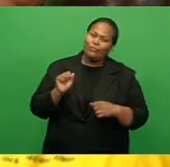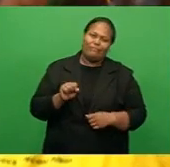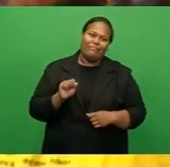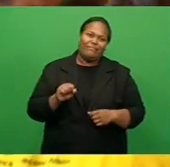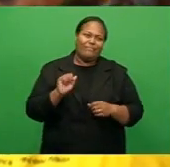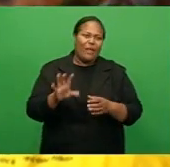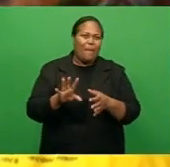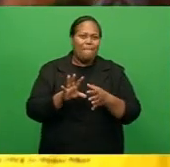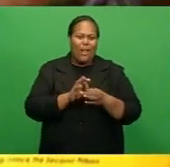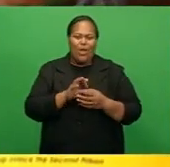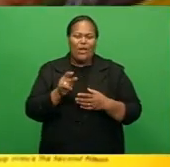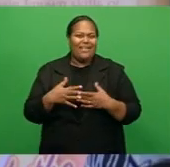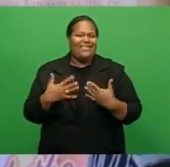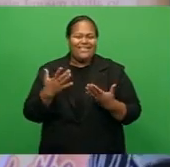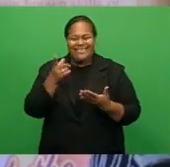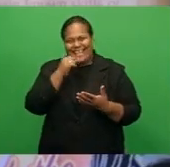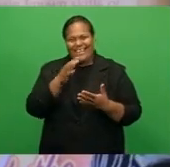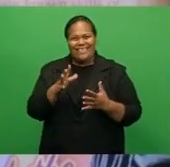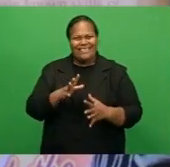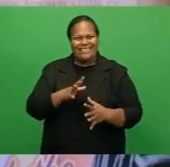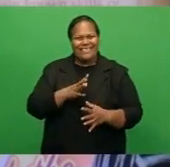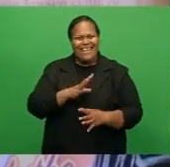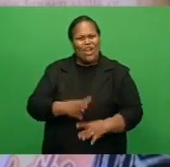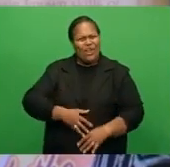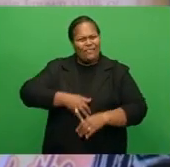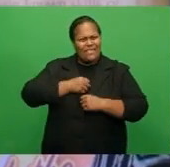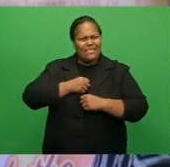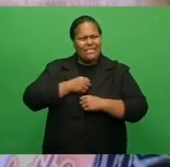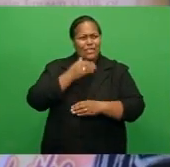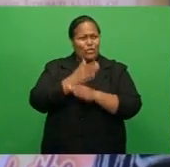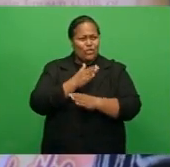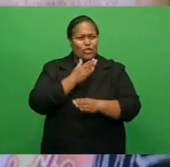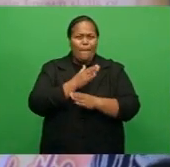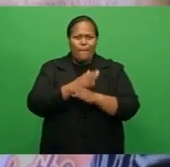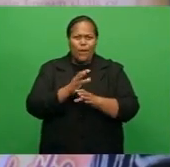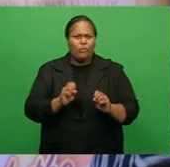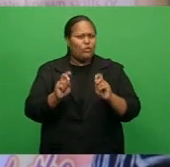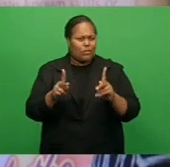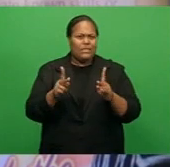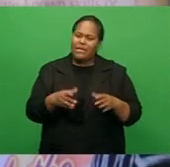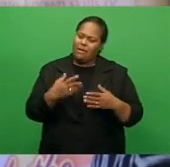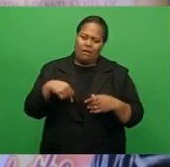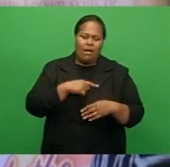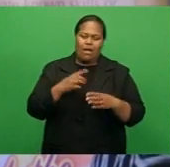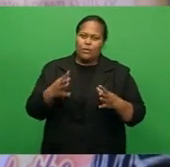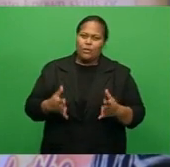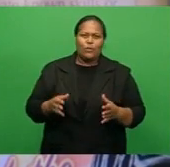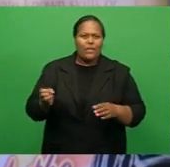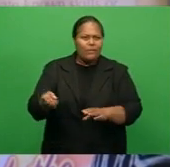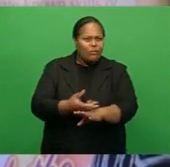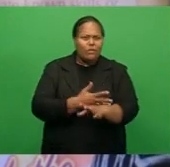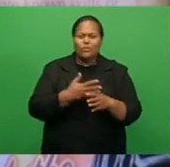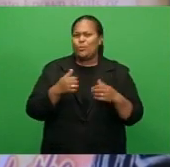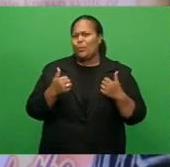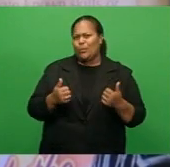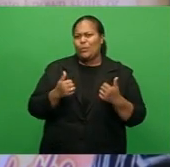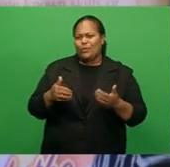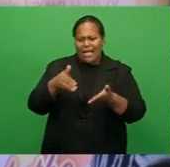enjoys life outside jail. This job opportunity meant a lot to us as it helps us to integrate into